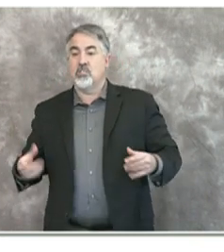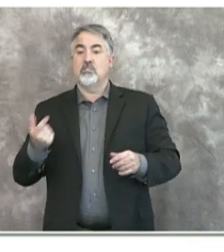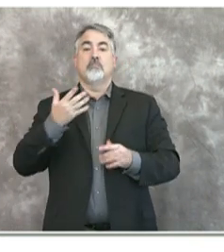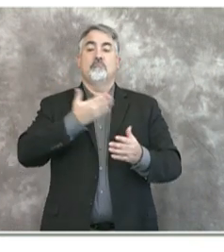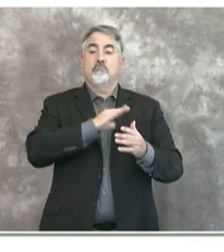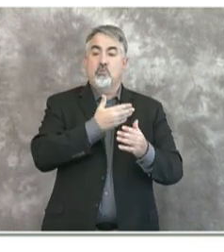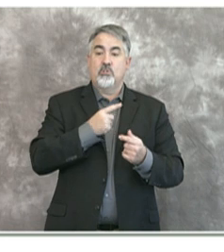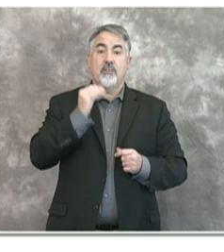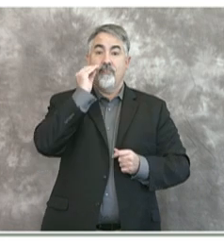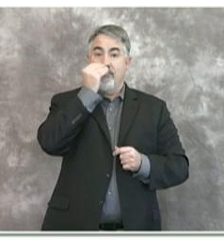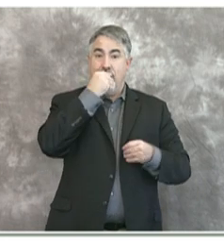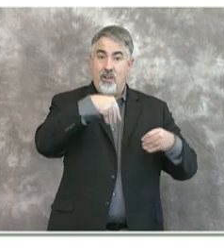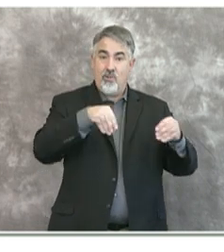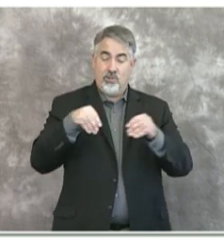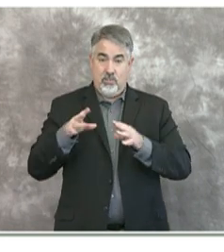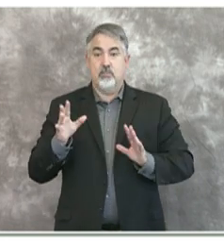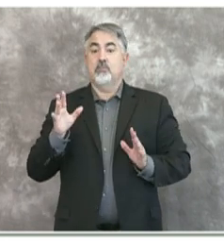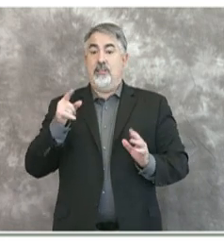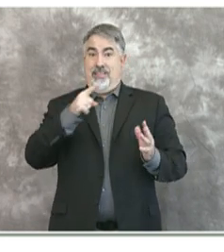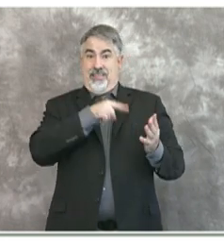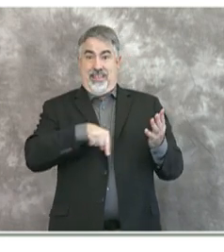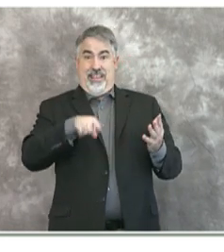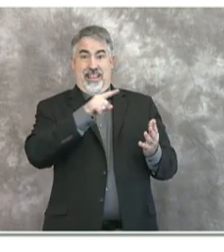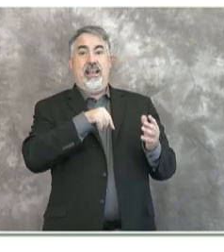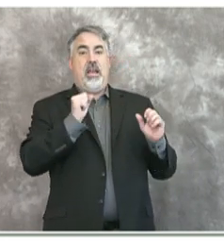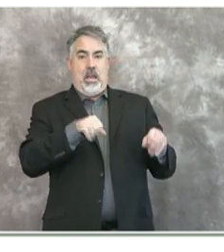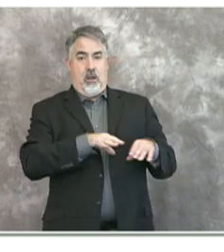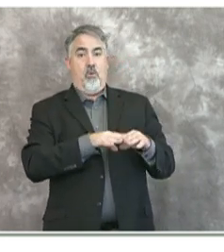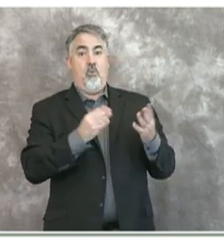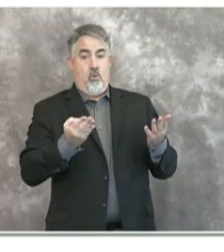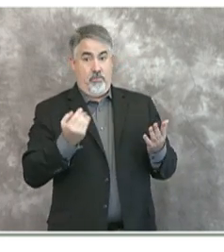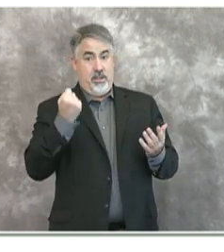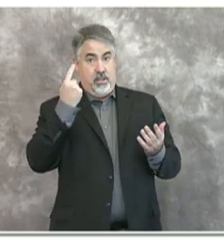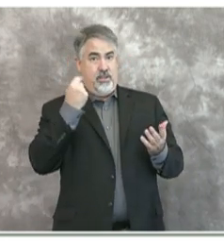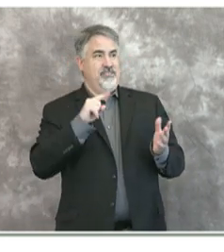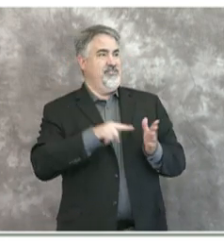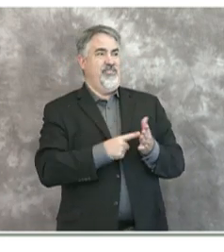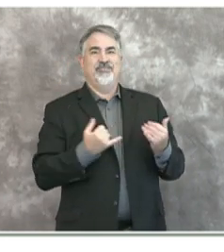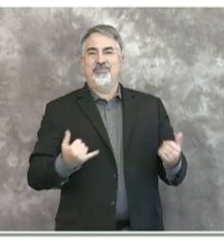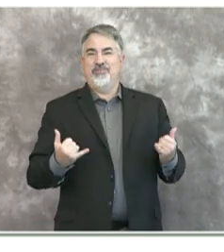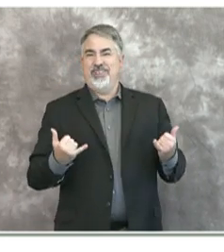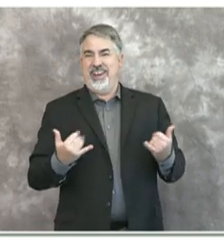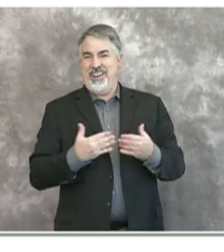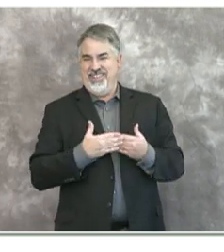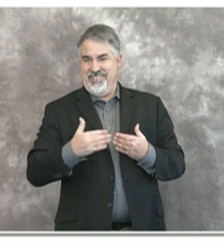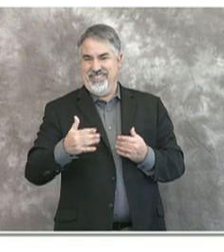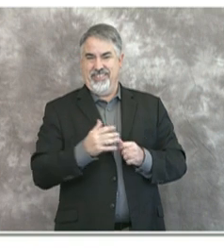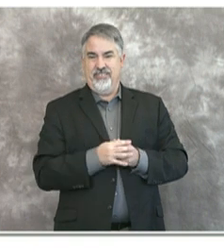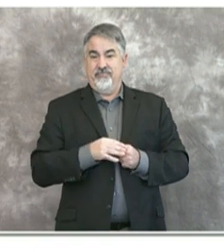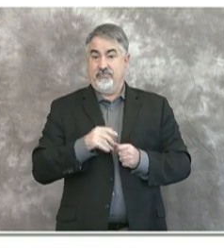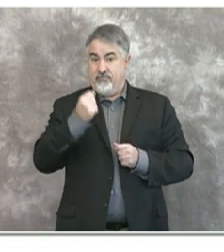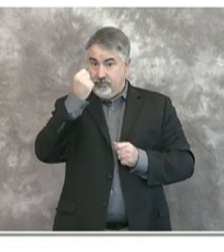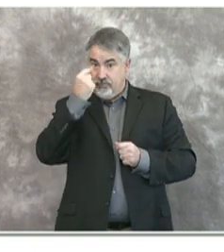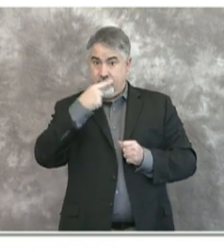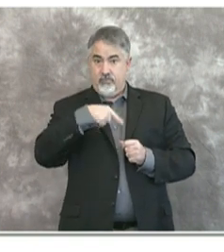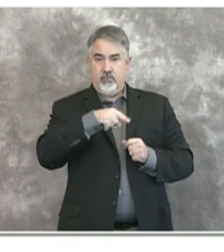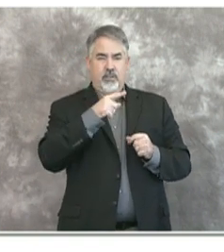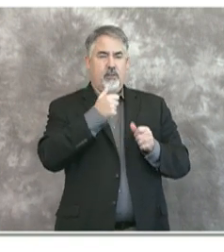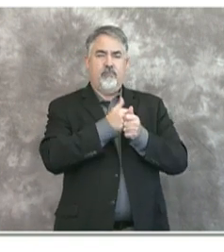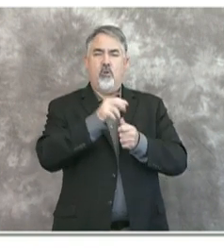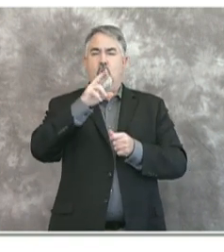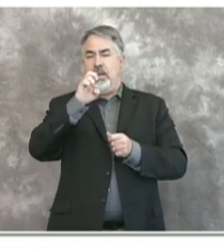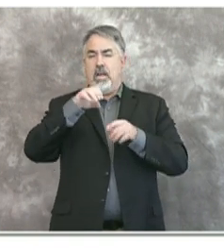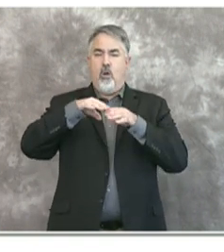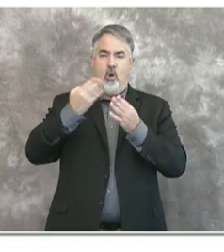businesses can be open starting today. The reopened businesses, in order to be up and